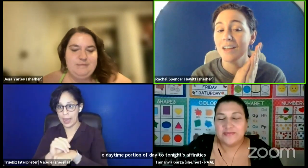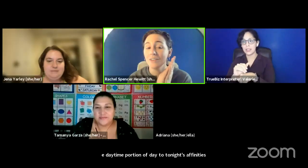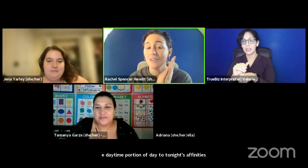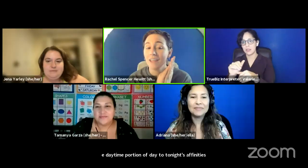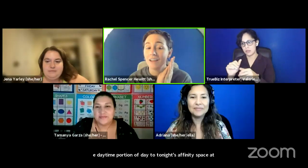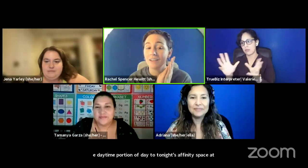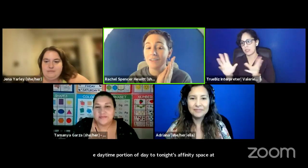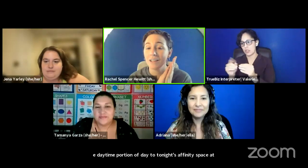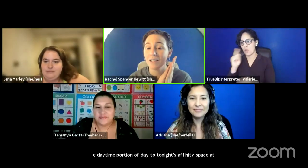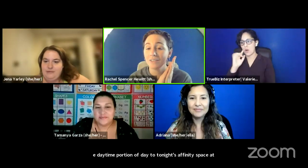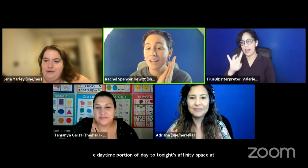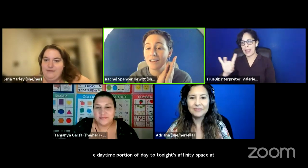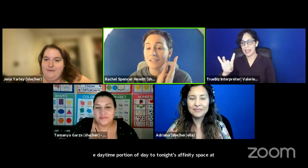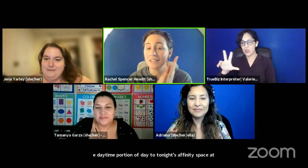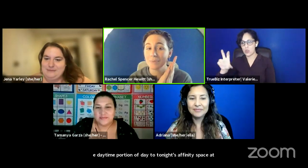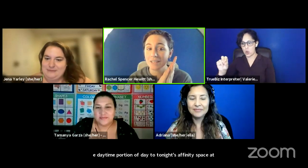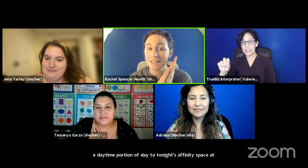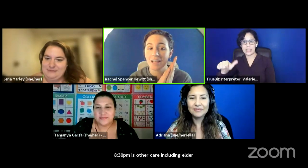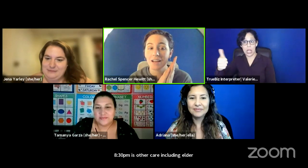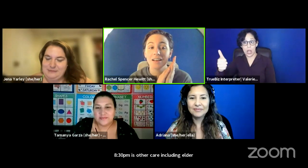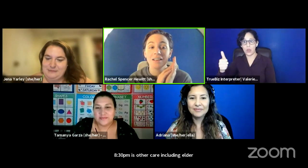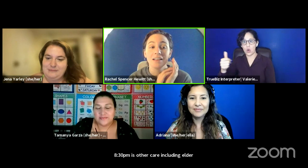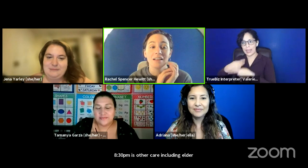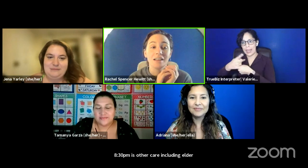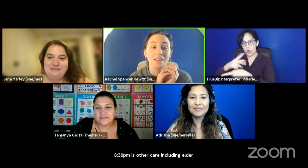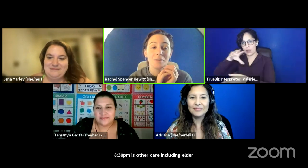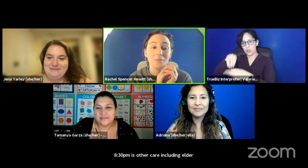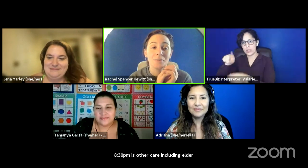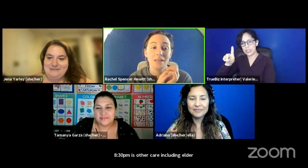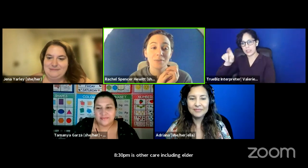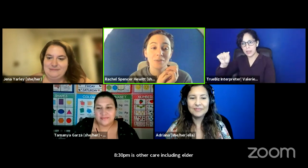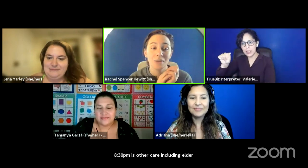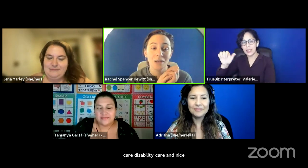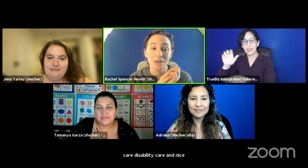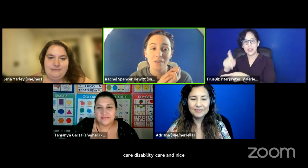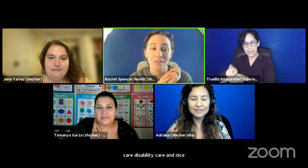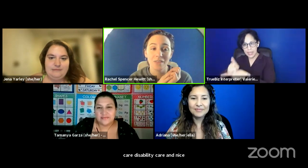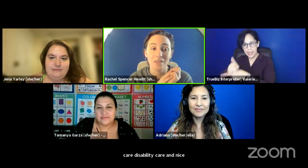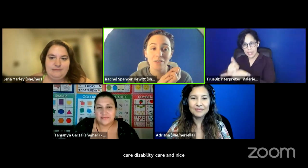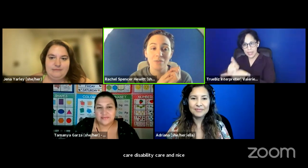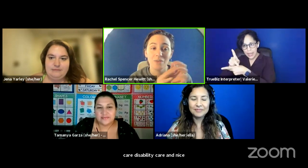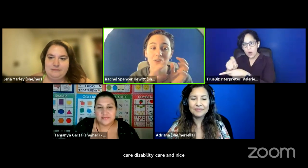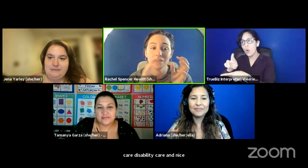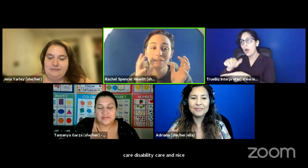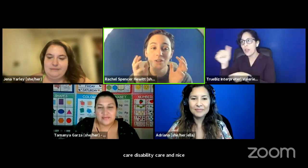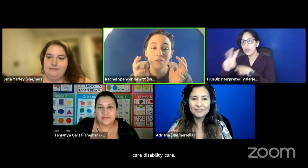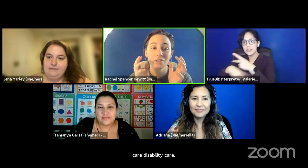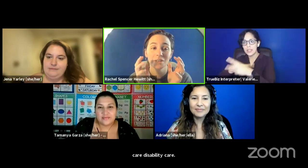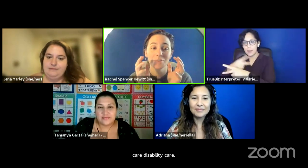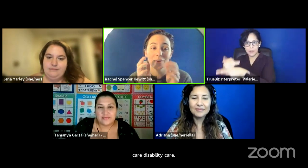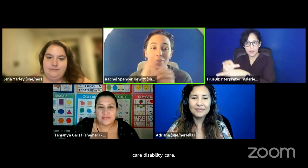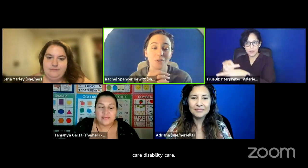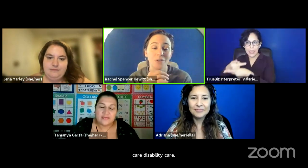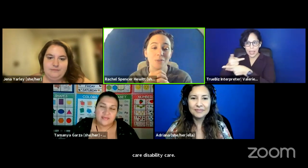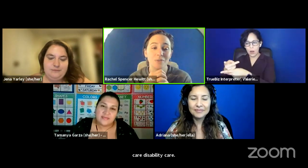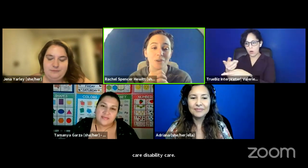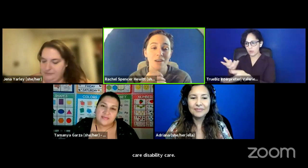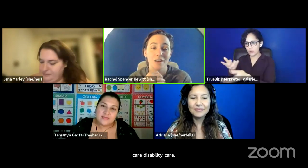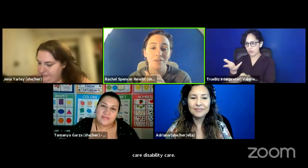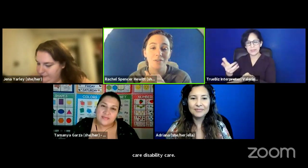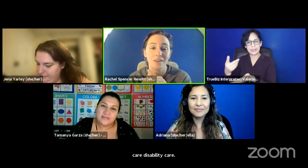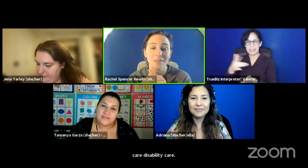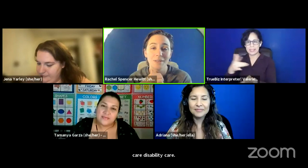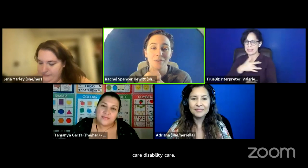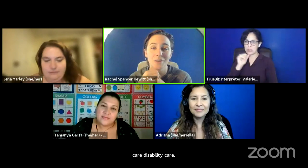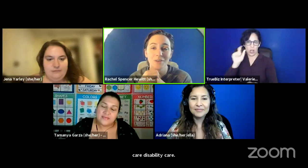other care, including elder care, disability care, um, any sort of caregiving that you feel is not usually talked about or included. We've